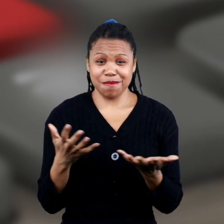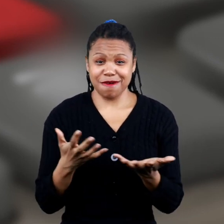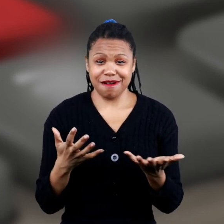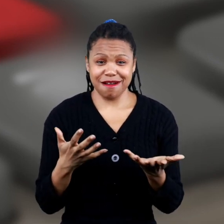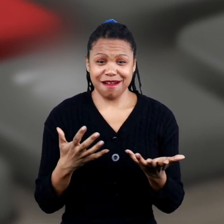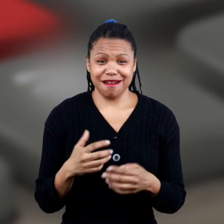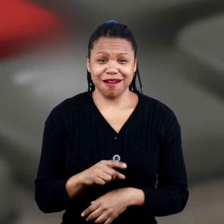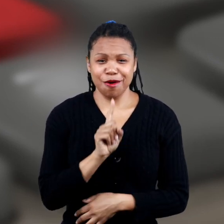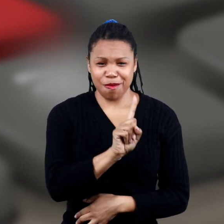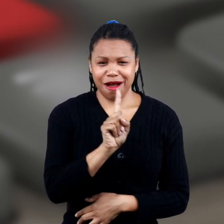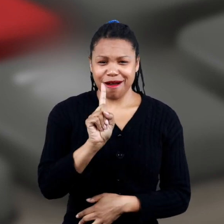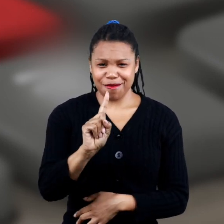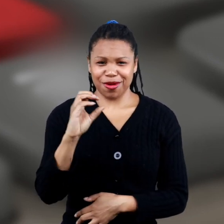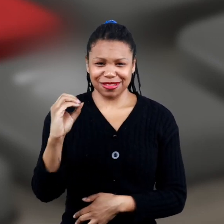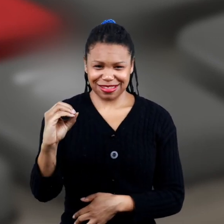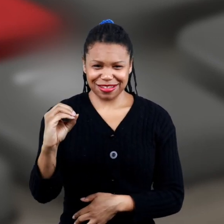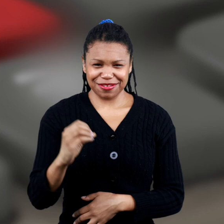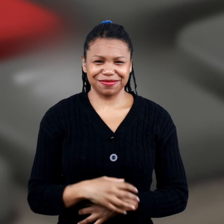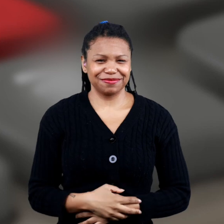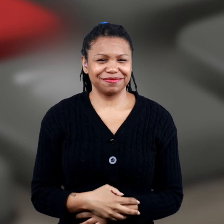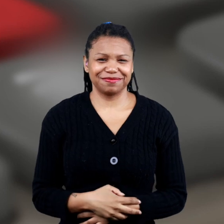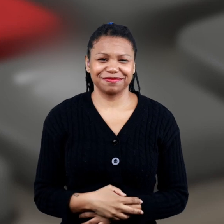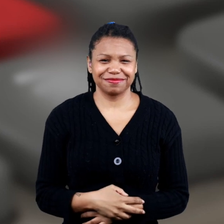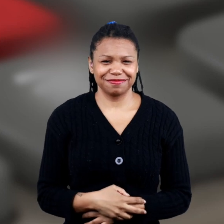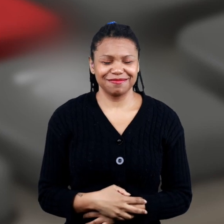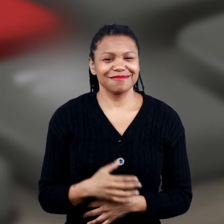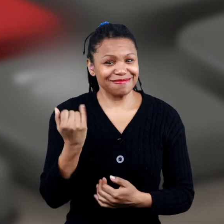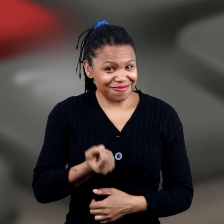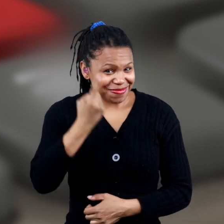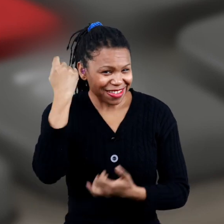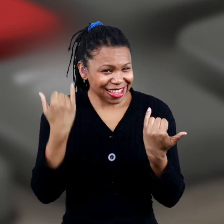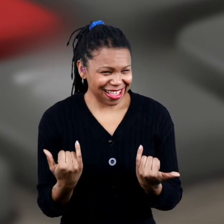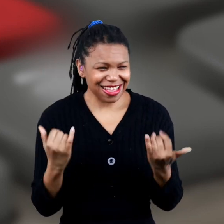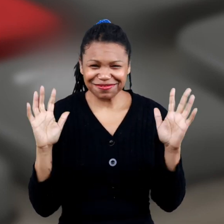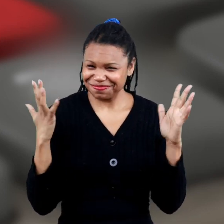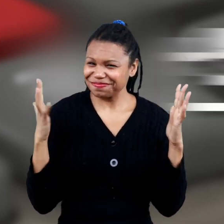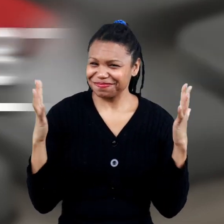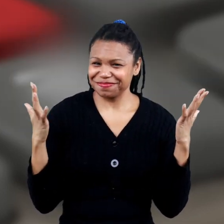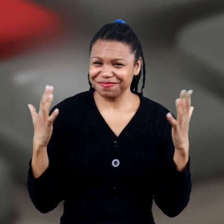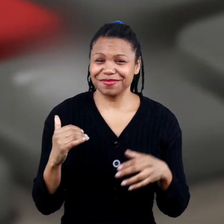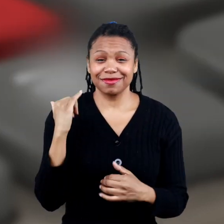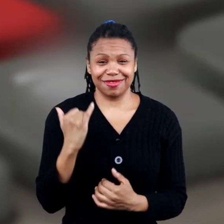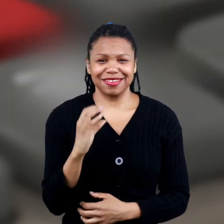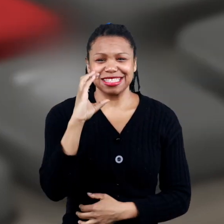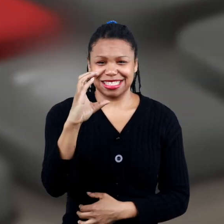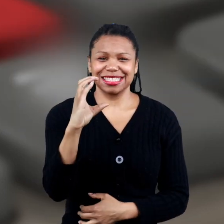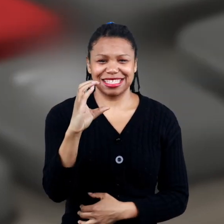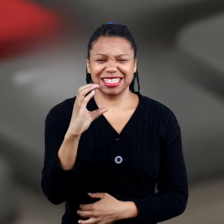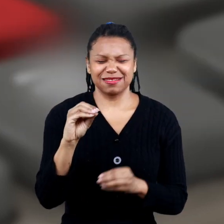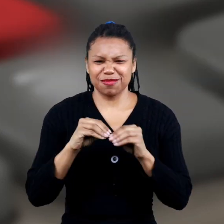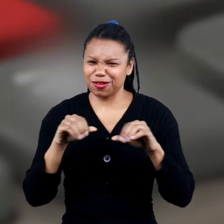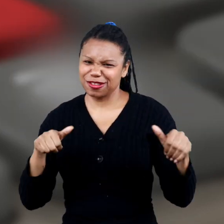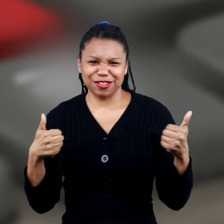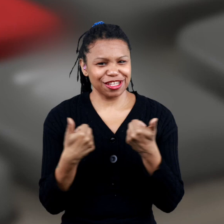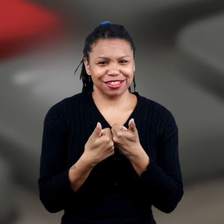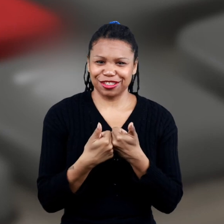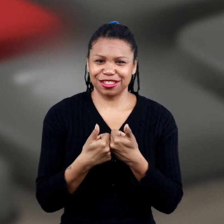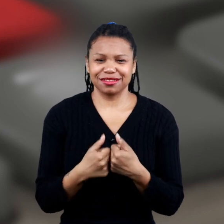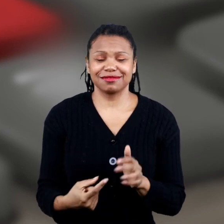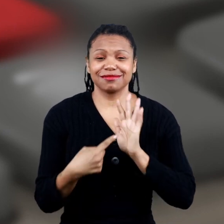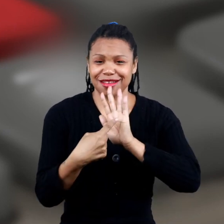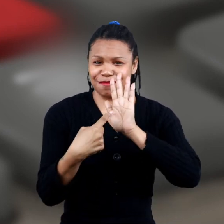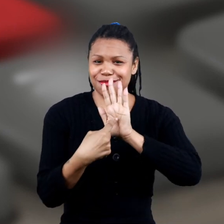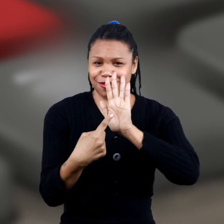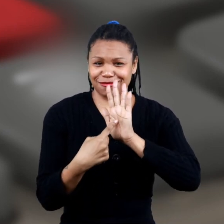So sixty-two plus forty-eight is a hundred and ten. Now you're getting it. All right, let's get something a little more difficult